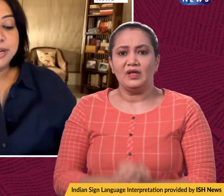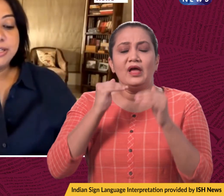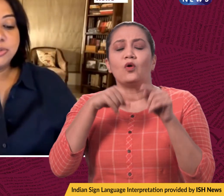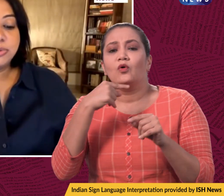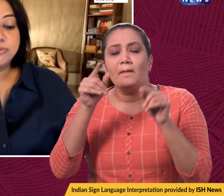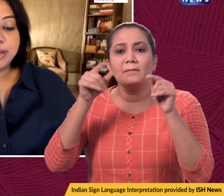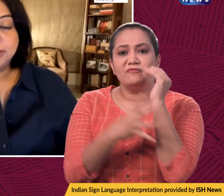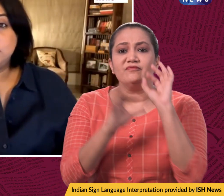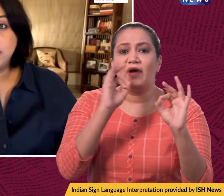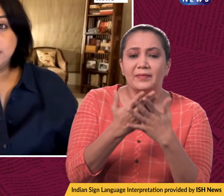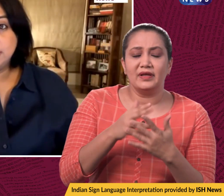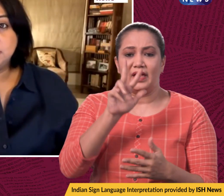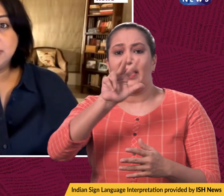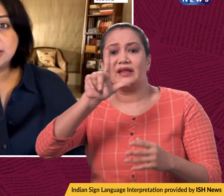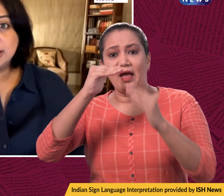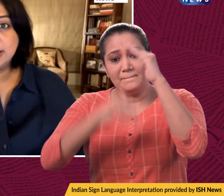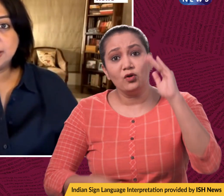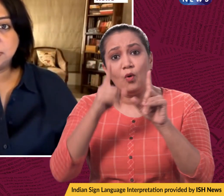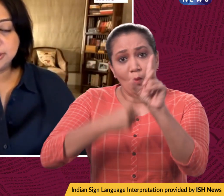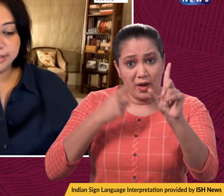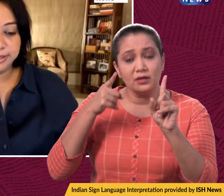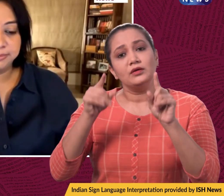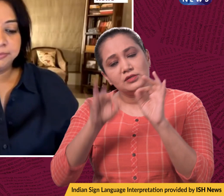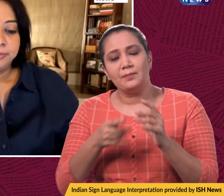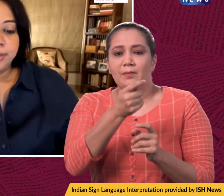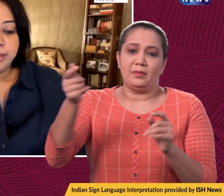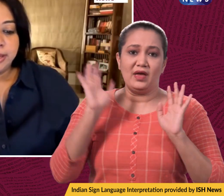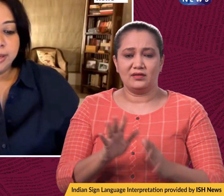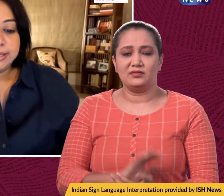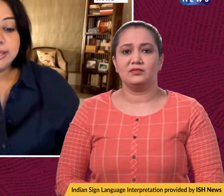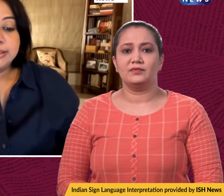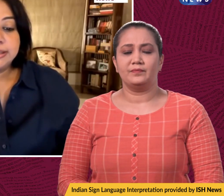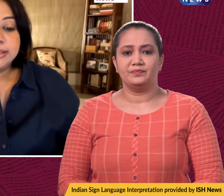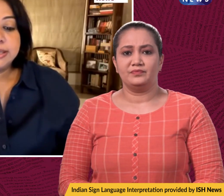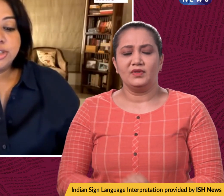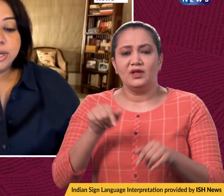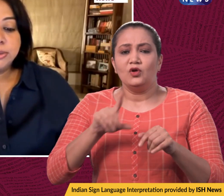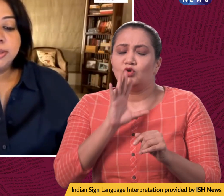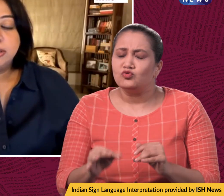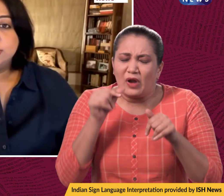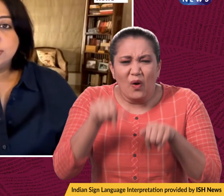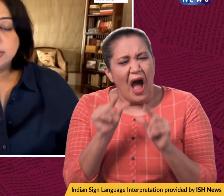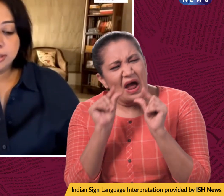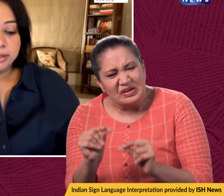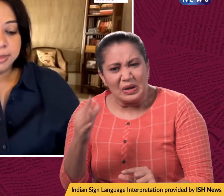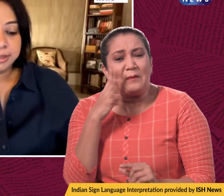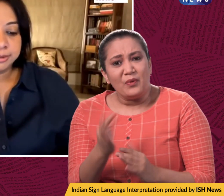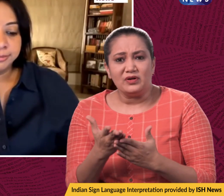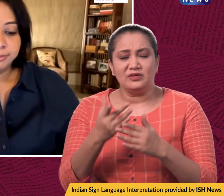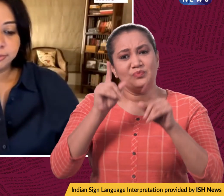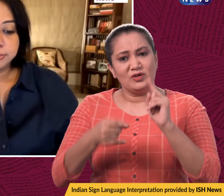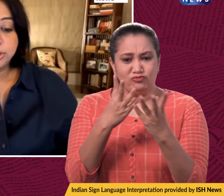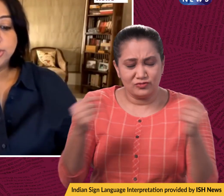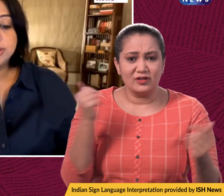it was defined as those families who have an income of less than 8 lakh rupees a year. It said that there is a genuine urgency in the